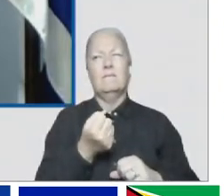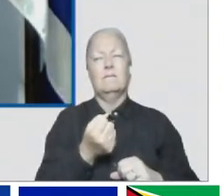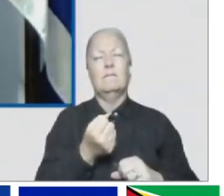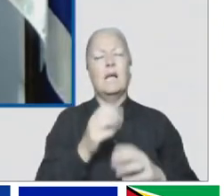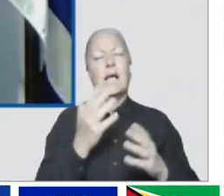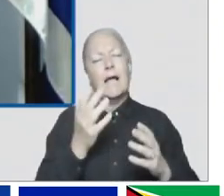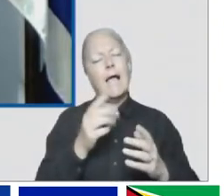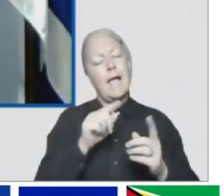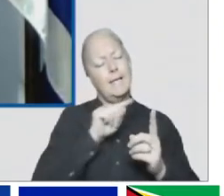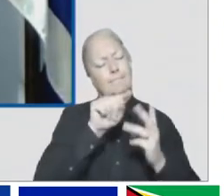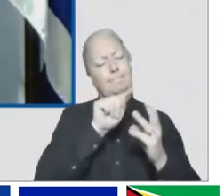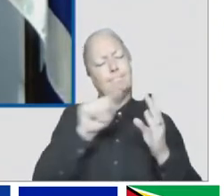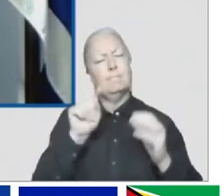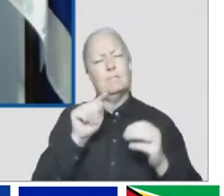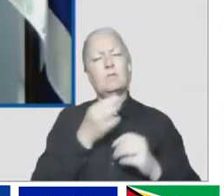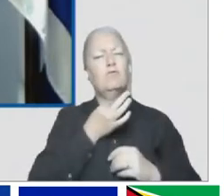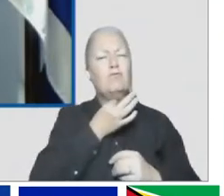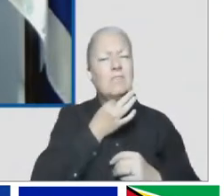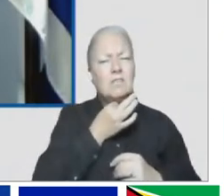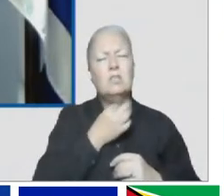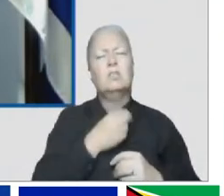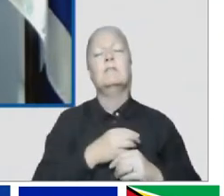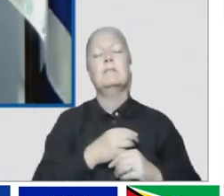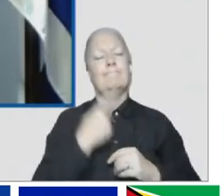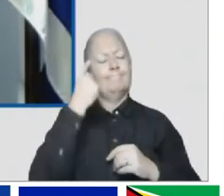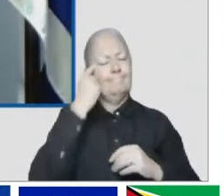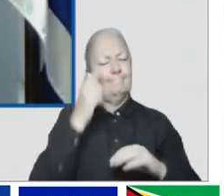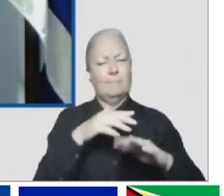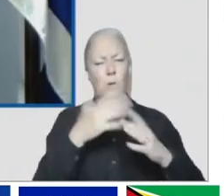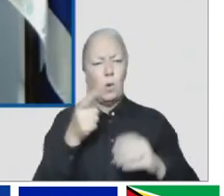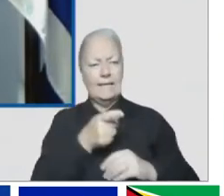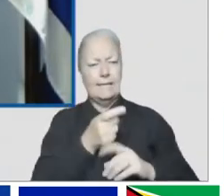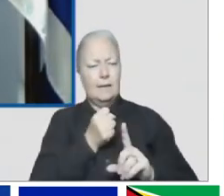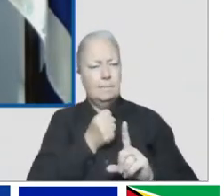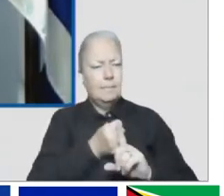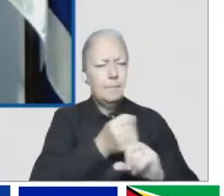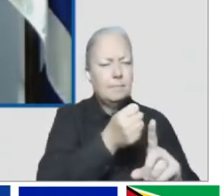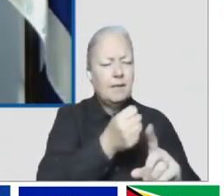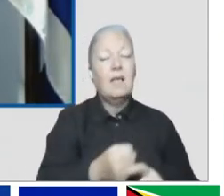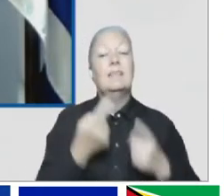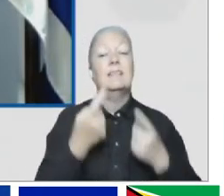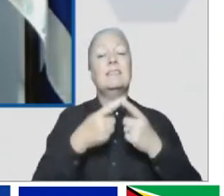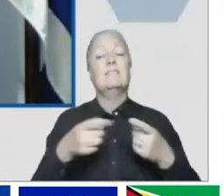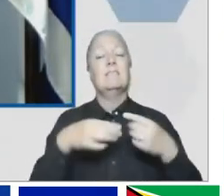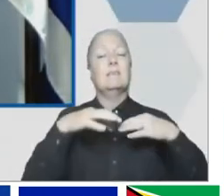where different ministries, entities, and